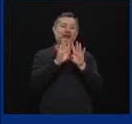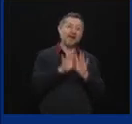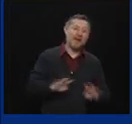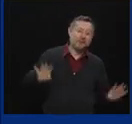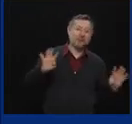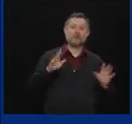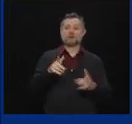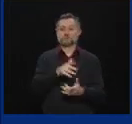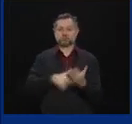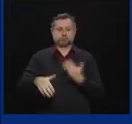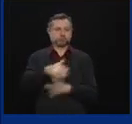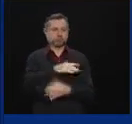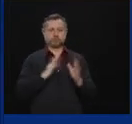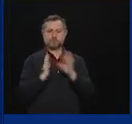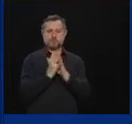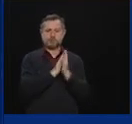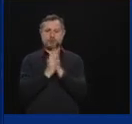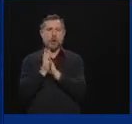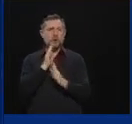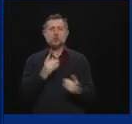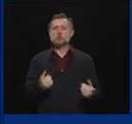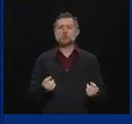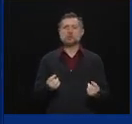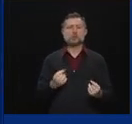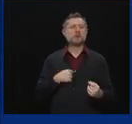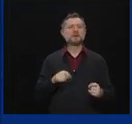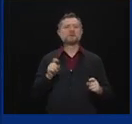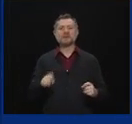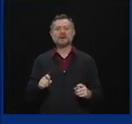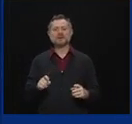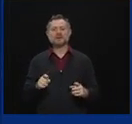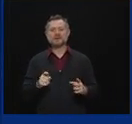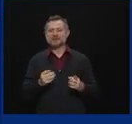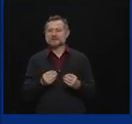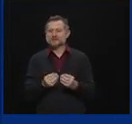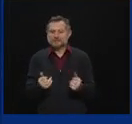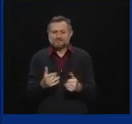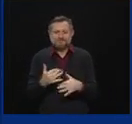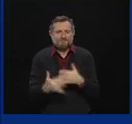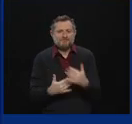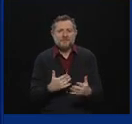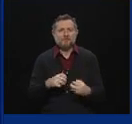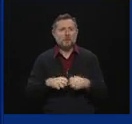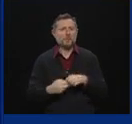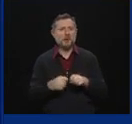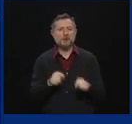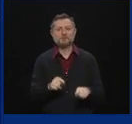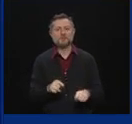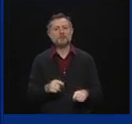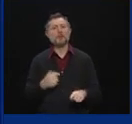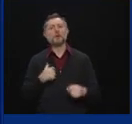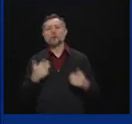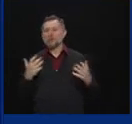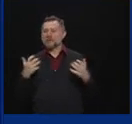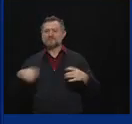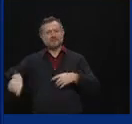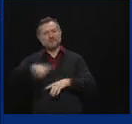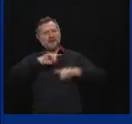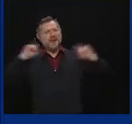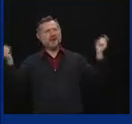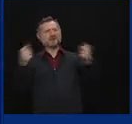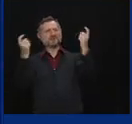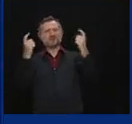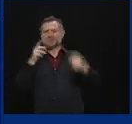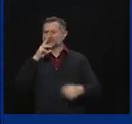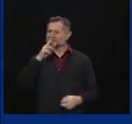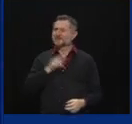We have to fix it. We have to fix this. And I want to celebrate Thanksgiving safely. I want to know that when we get together, that